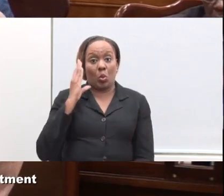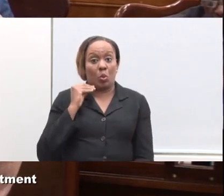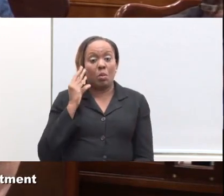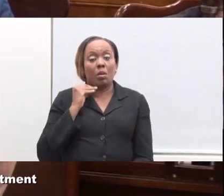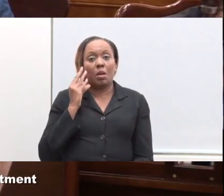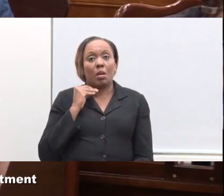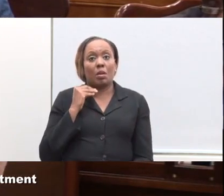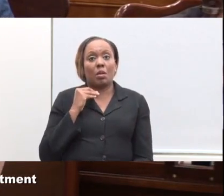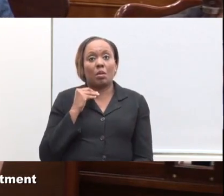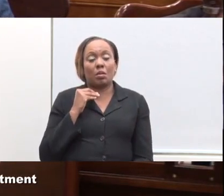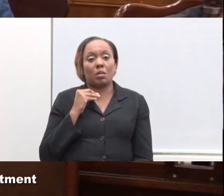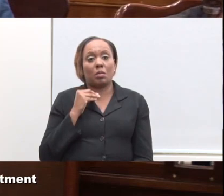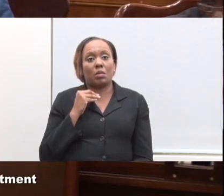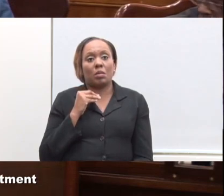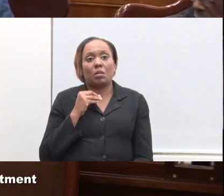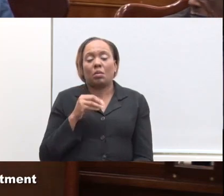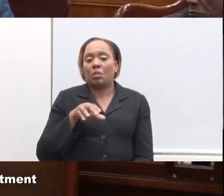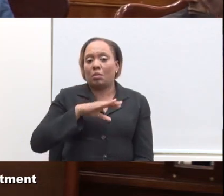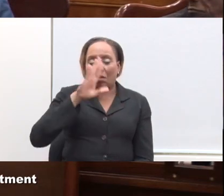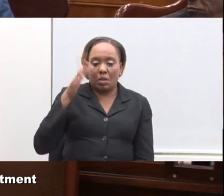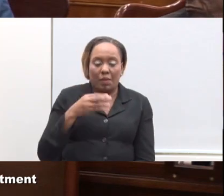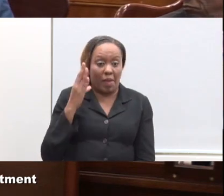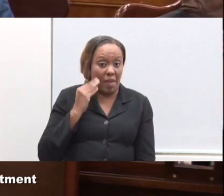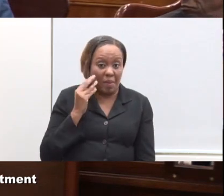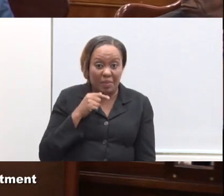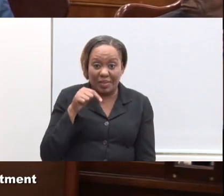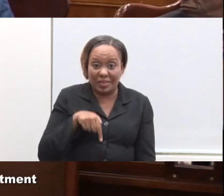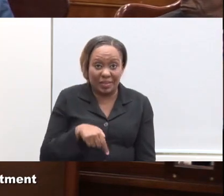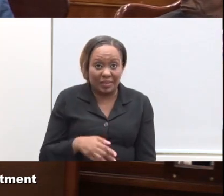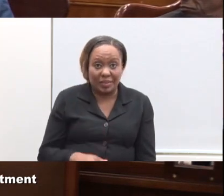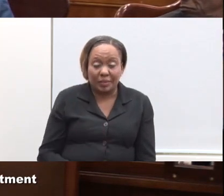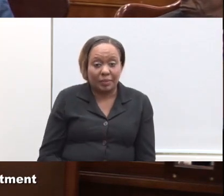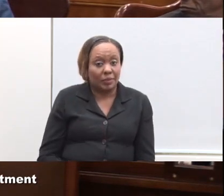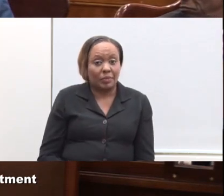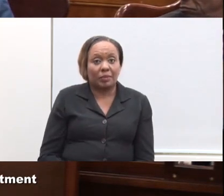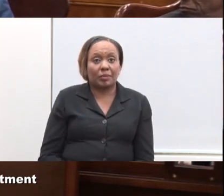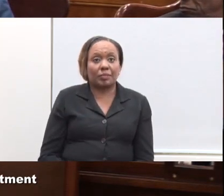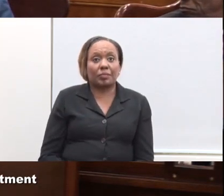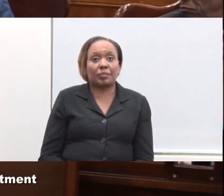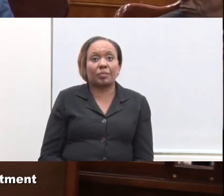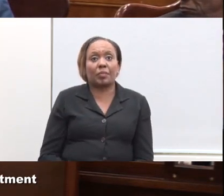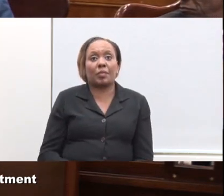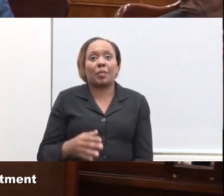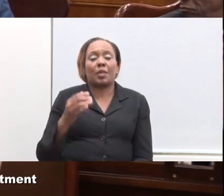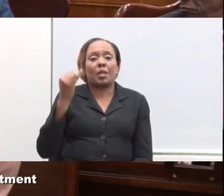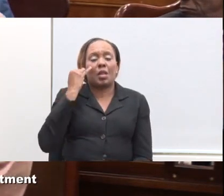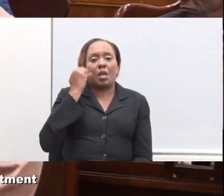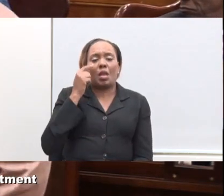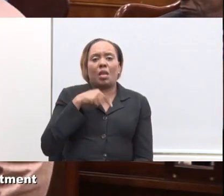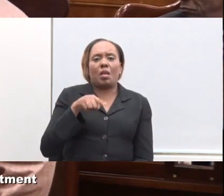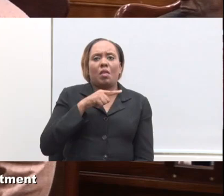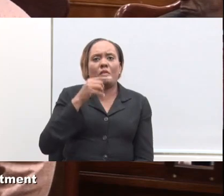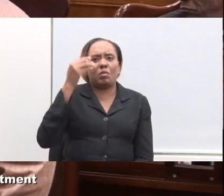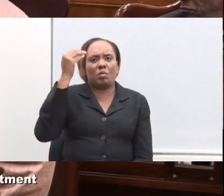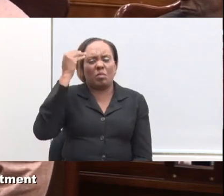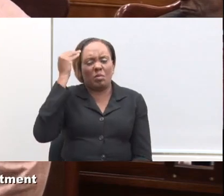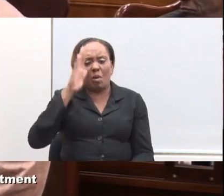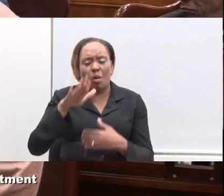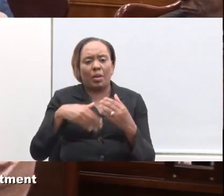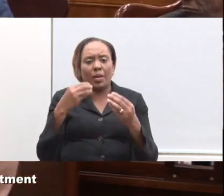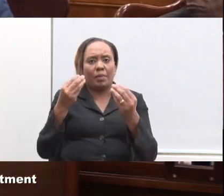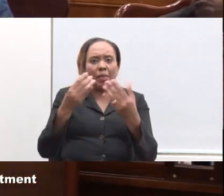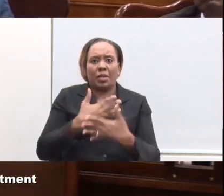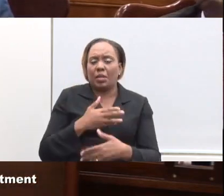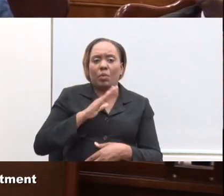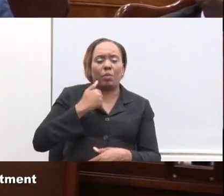last 80 years, 75 years if we take the departure point from the Bretton Woods institutions and the United Nations, there's been